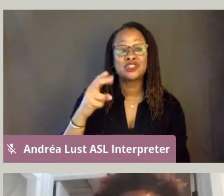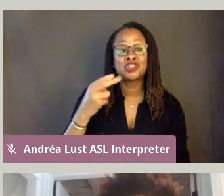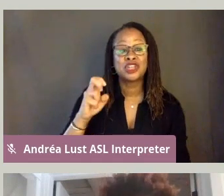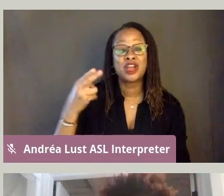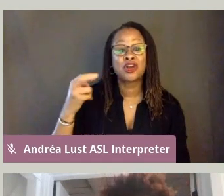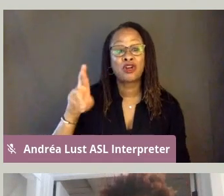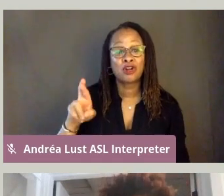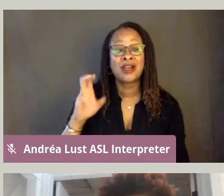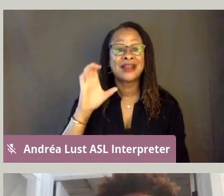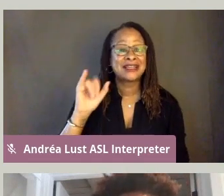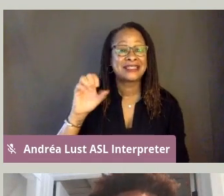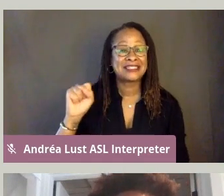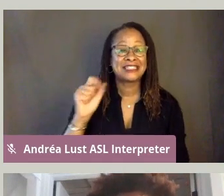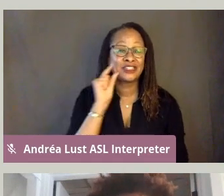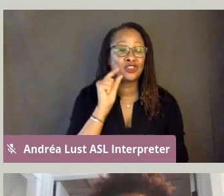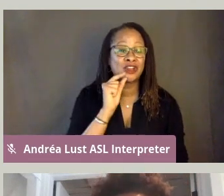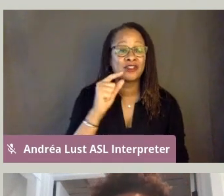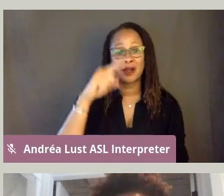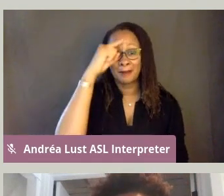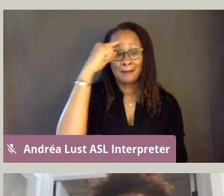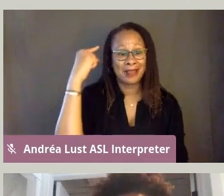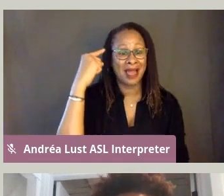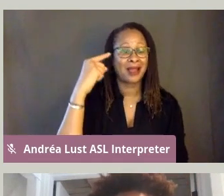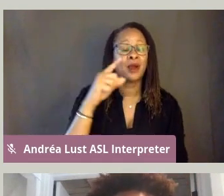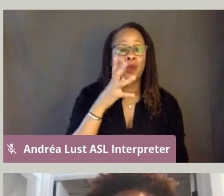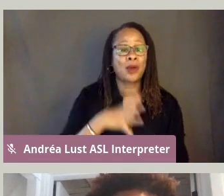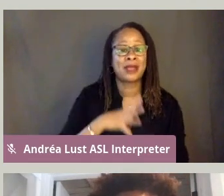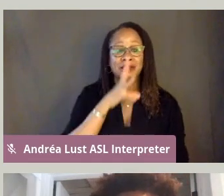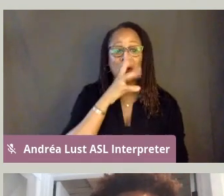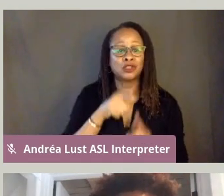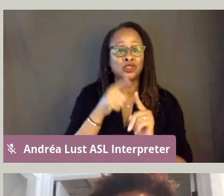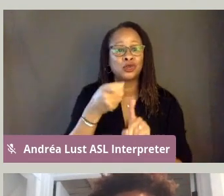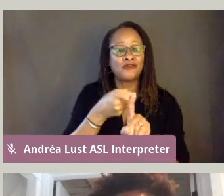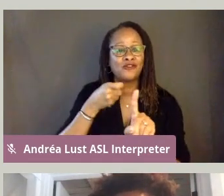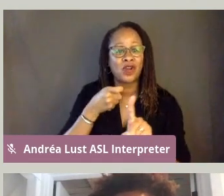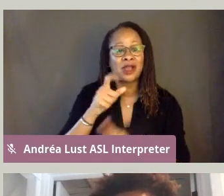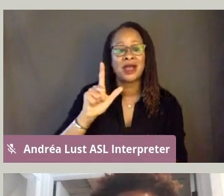I'm a cisgendered Black woman talking to you from